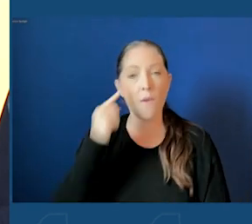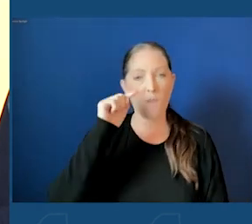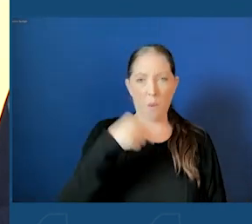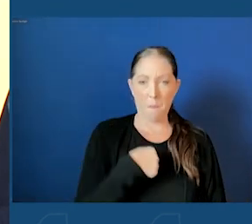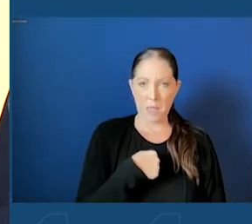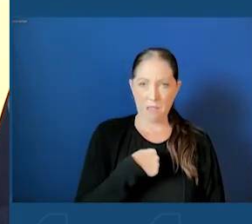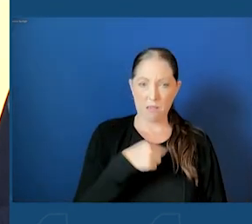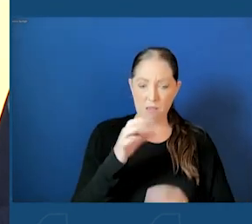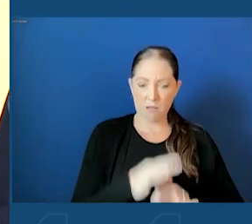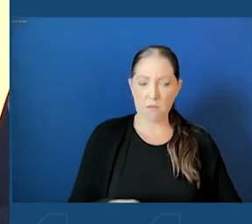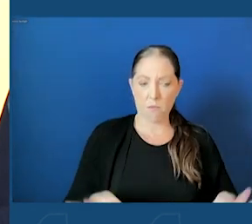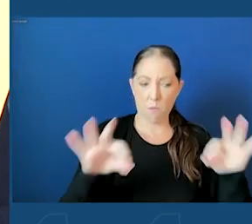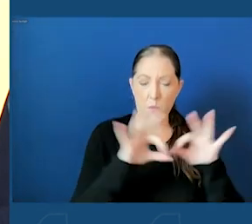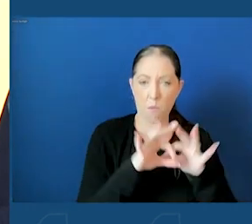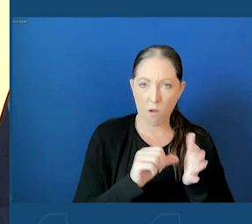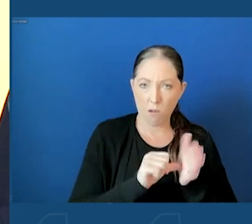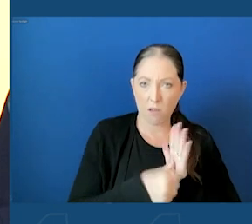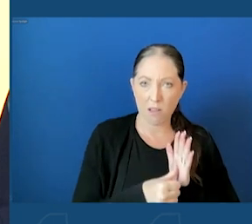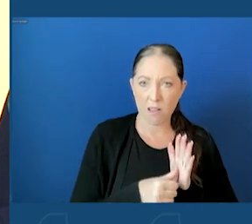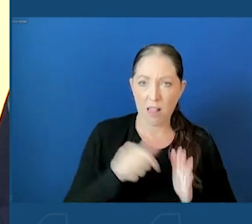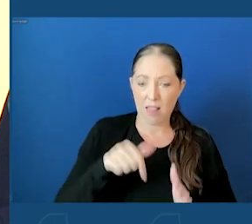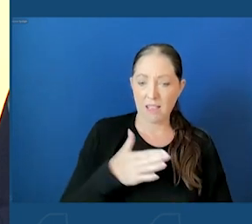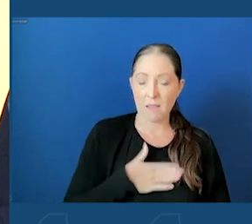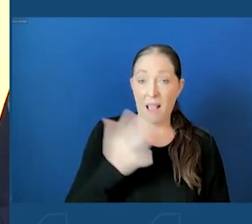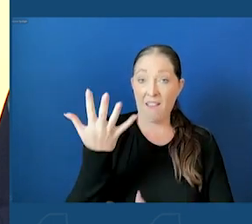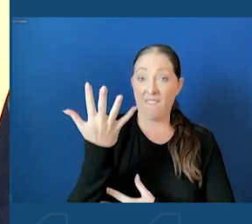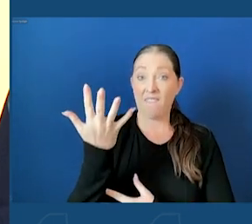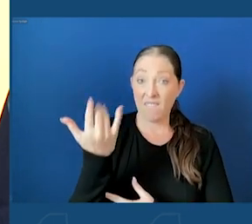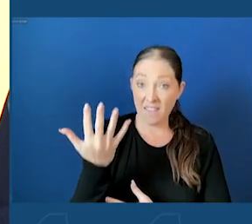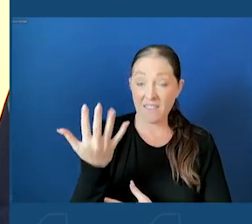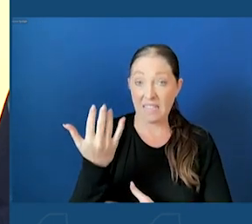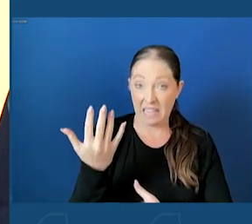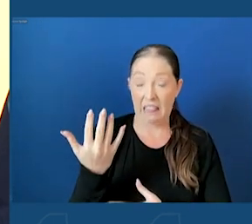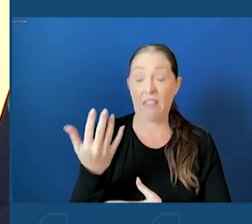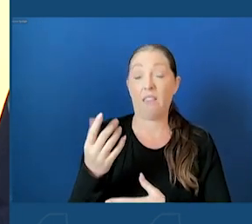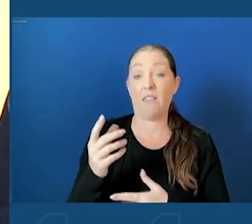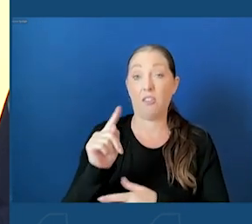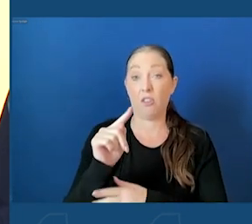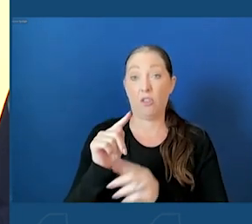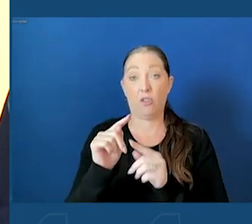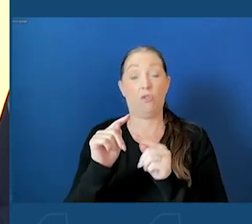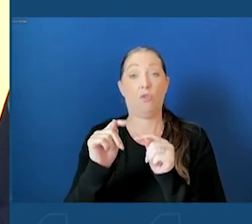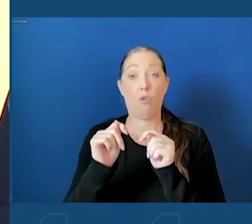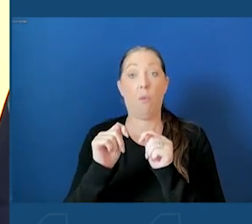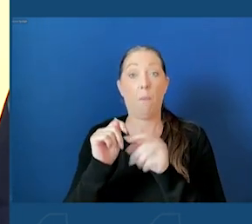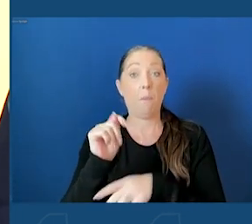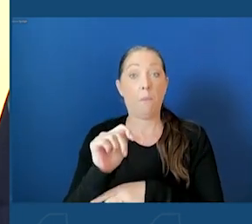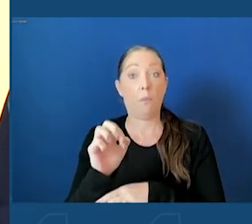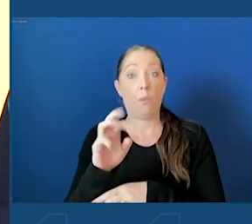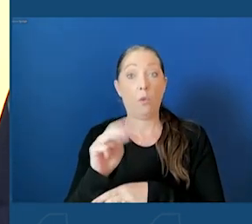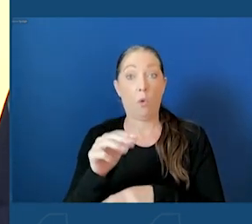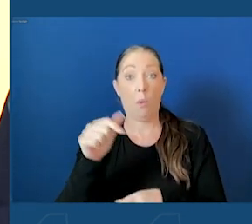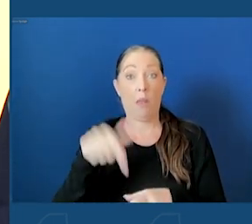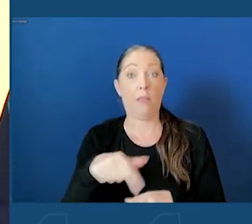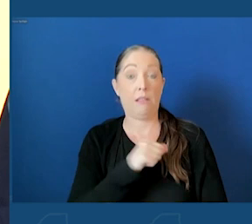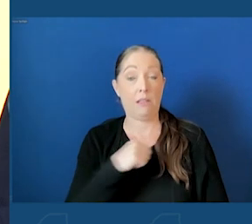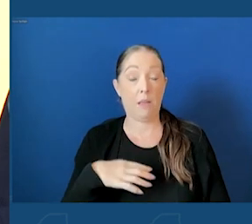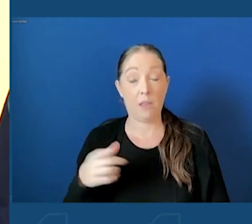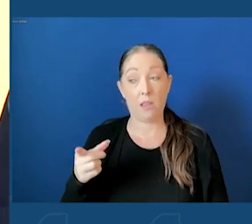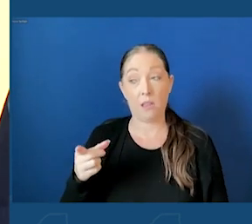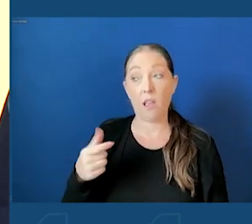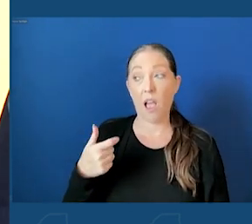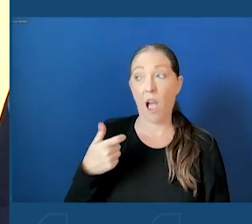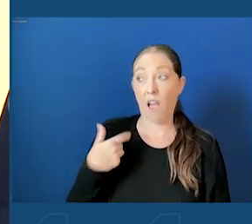is that this is my 15th term in the State Assembly. I've served with 5 governors. She's a lot of firsts, but for